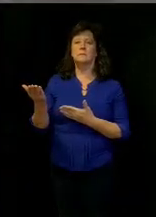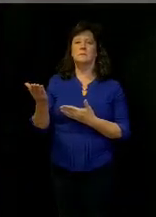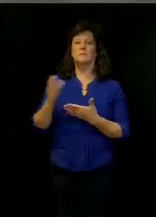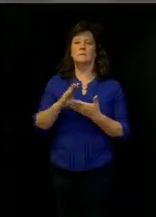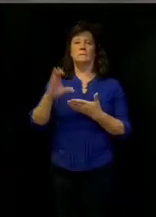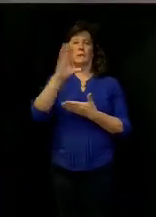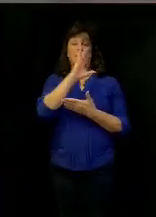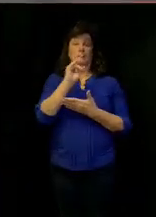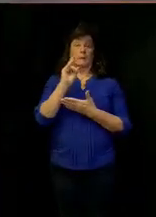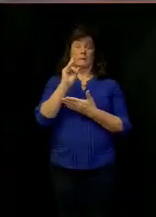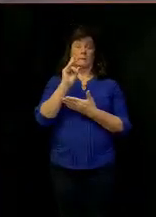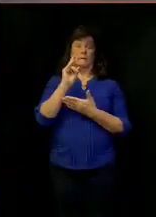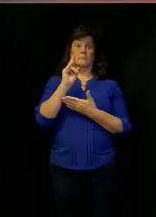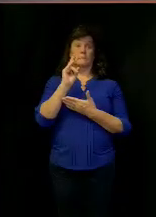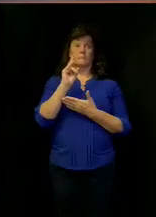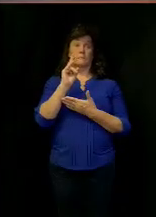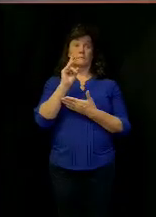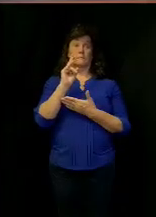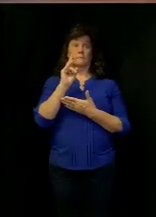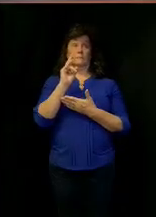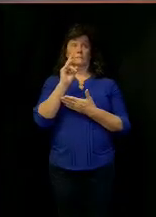17. Go back up to verse 17 real quick.